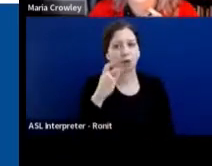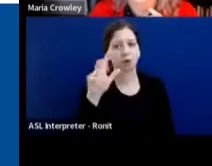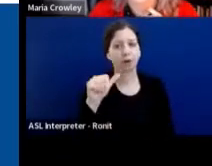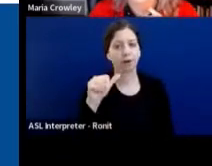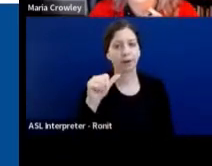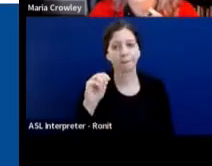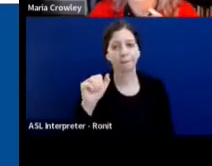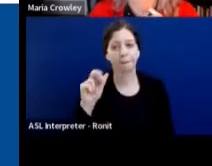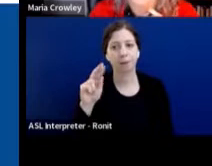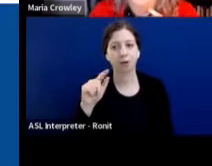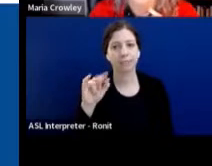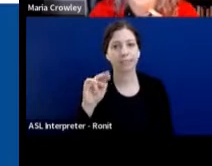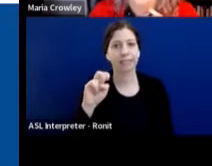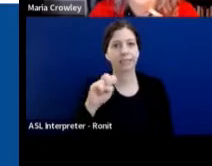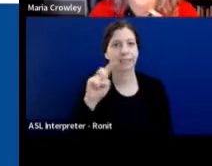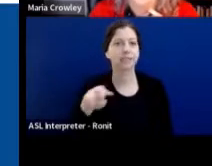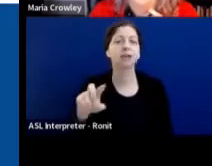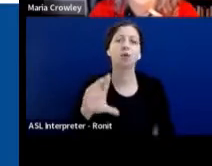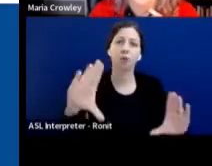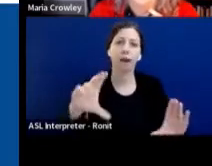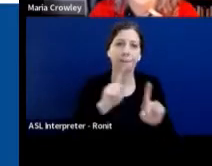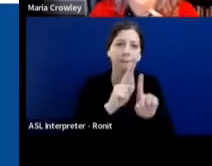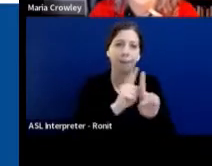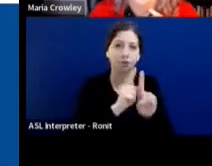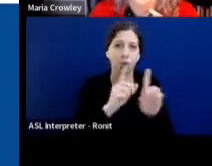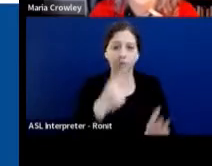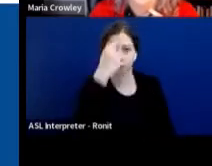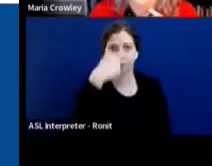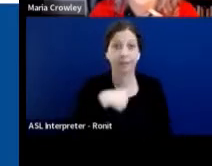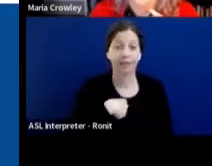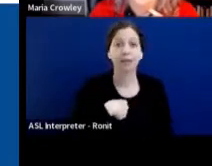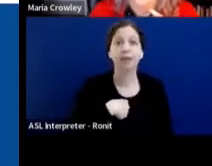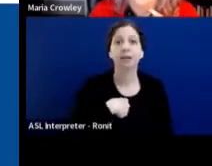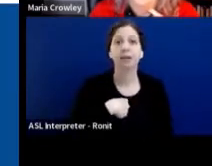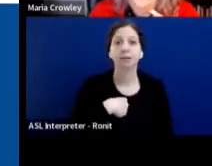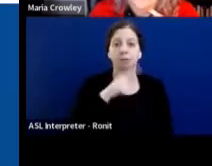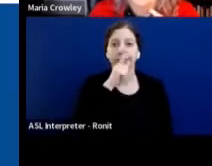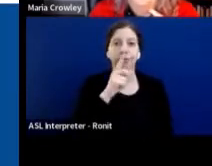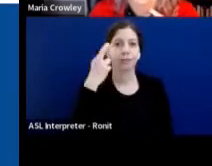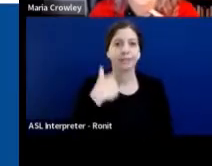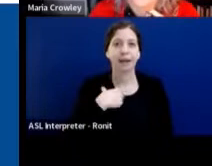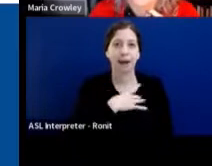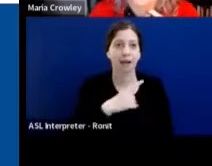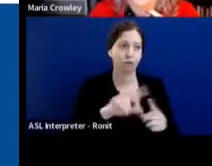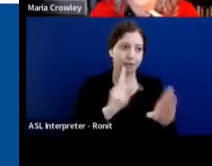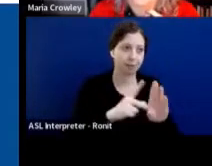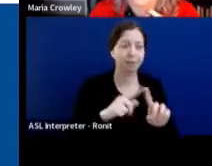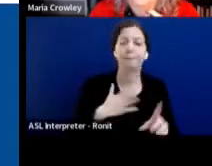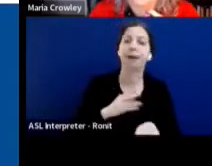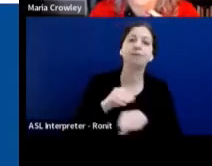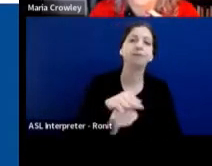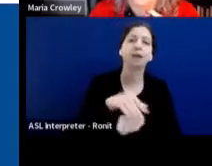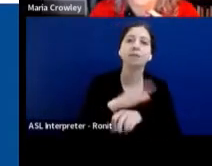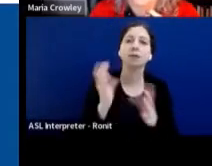been a great mentor for me. And so she's a real reason why I like to participate. But my advice would be